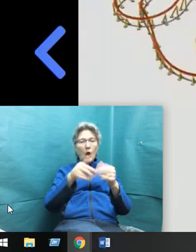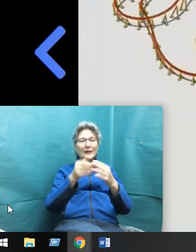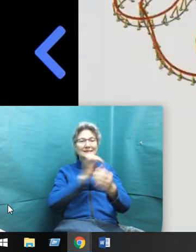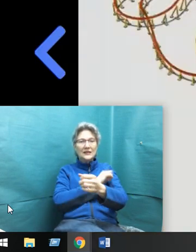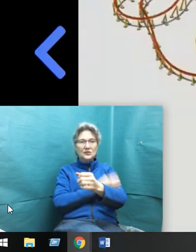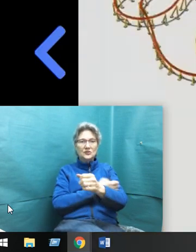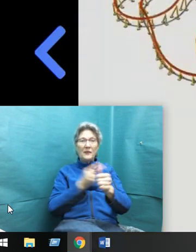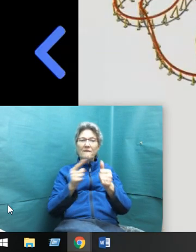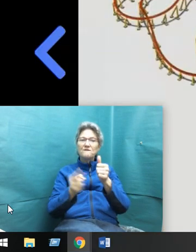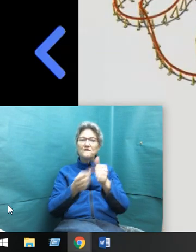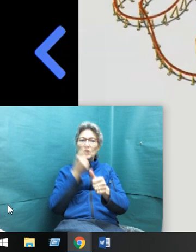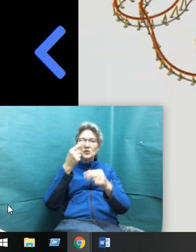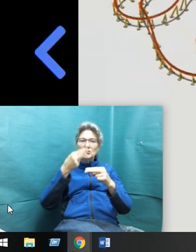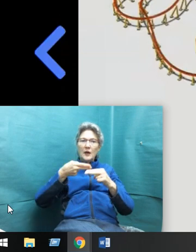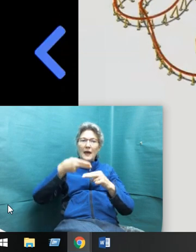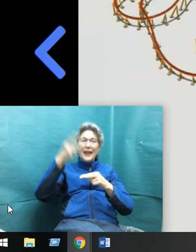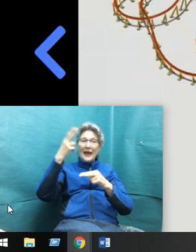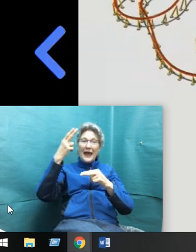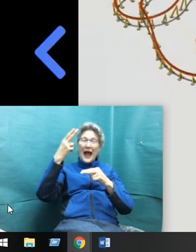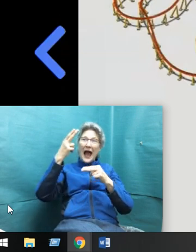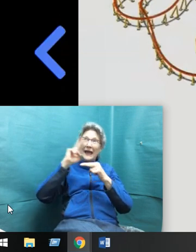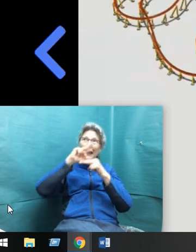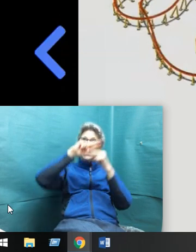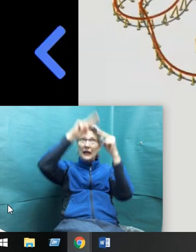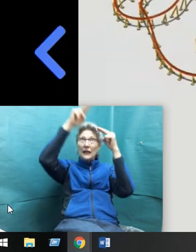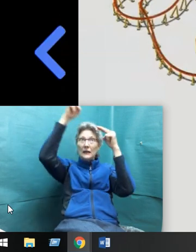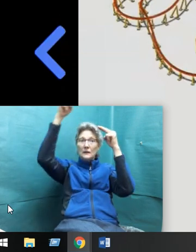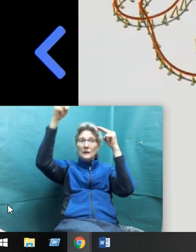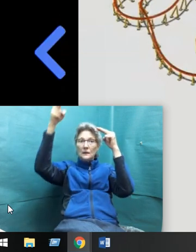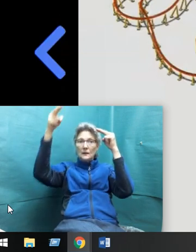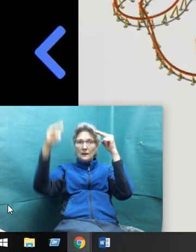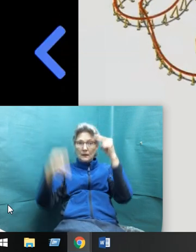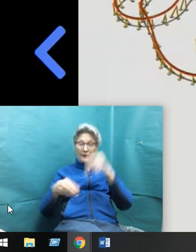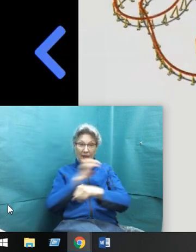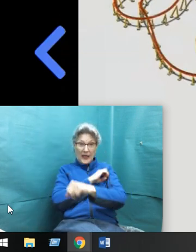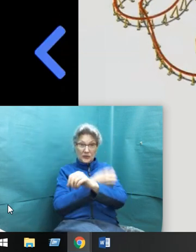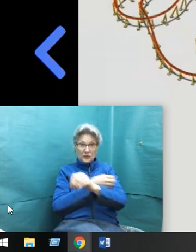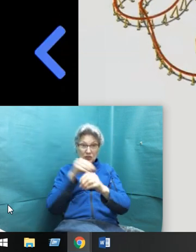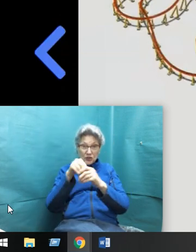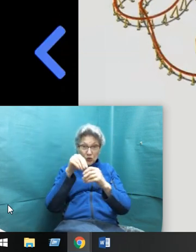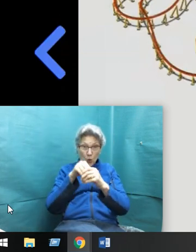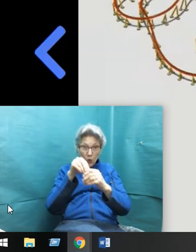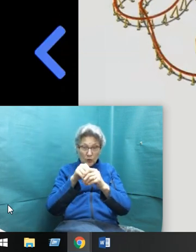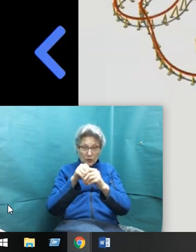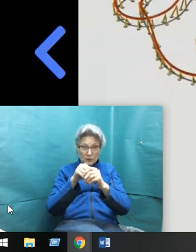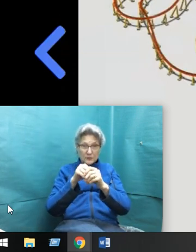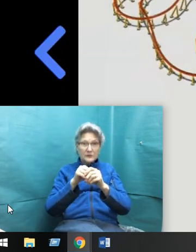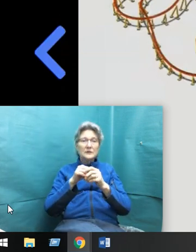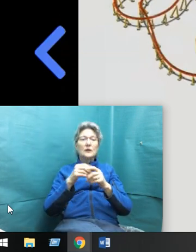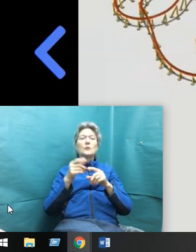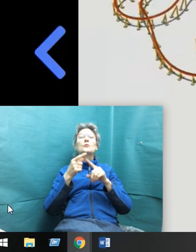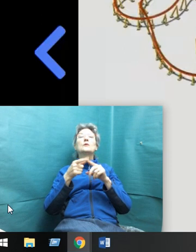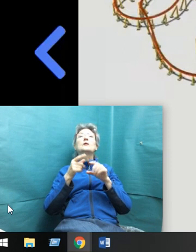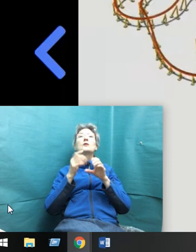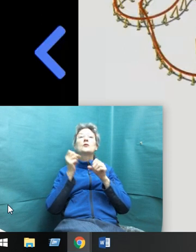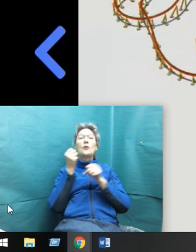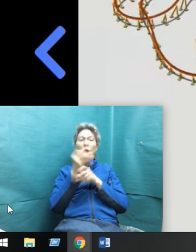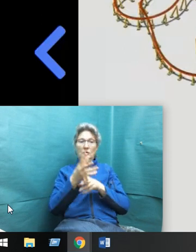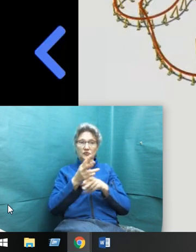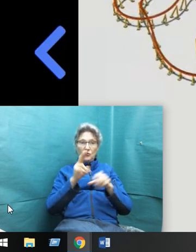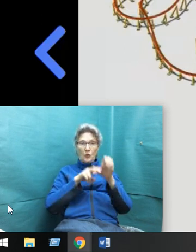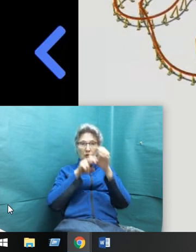energy from that first big hill. The energy stored from going up that big hill is what gets the roller coaster all the way to the end of the